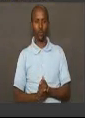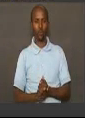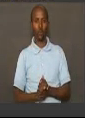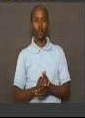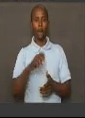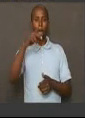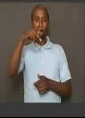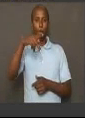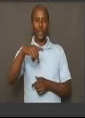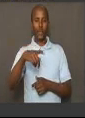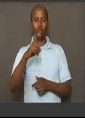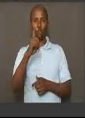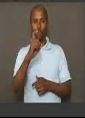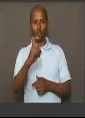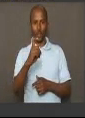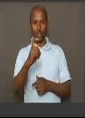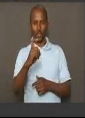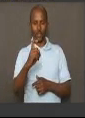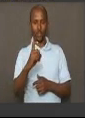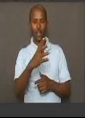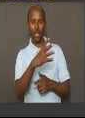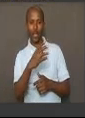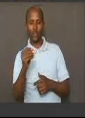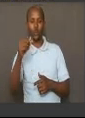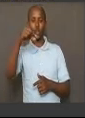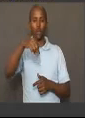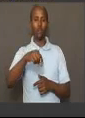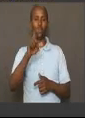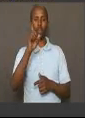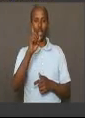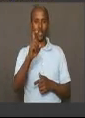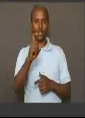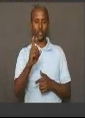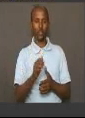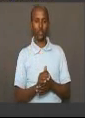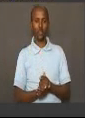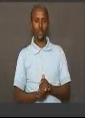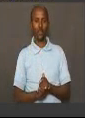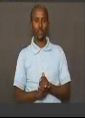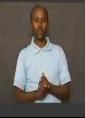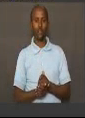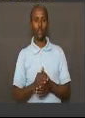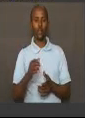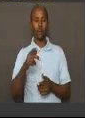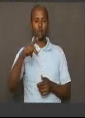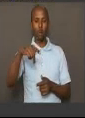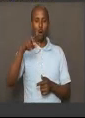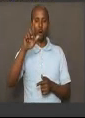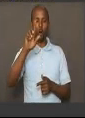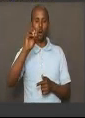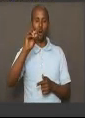where p of x and q of x are